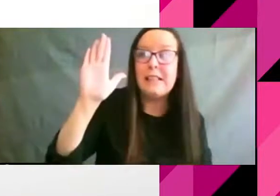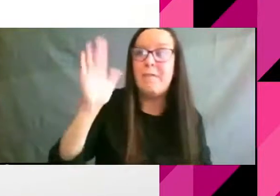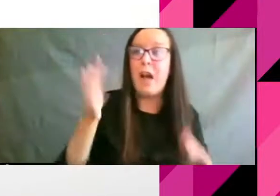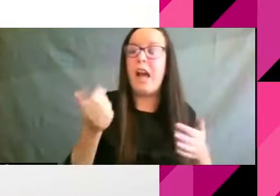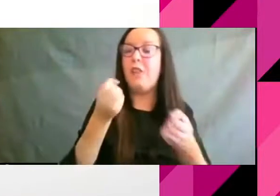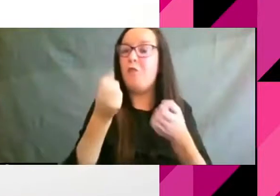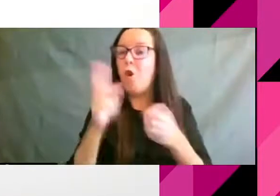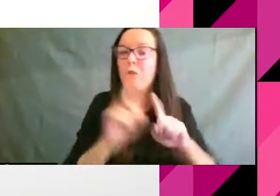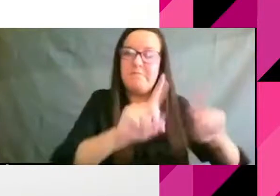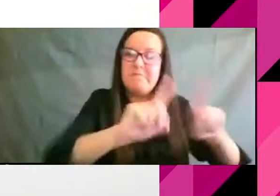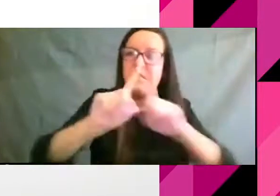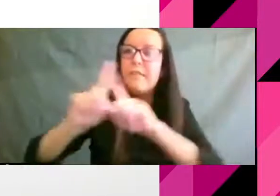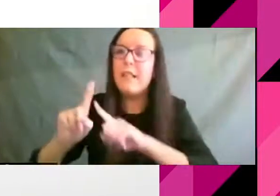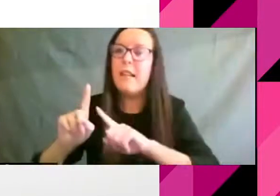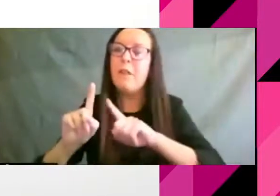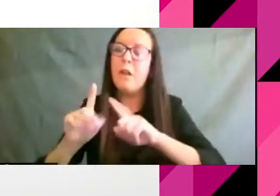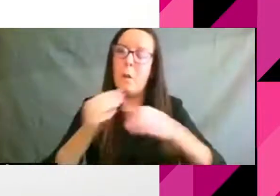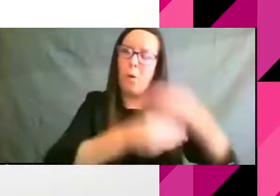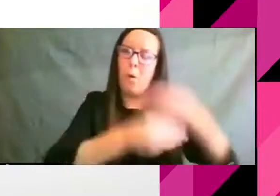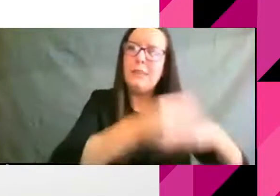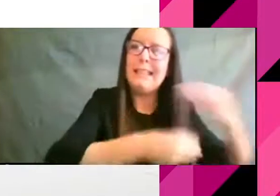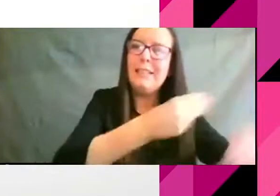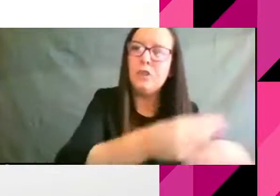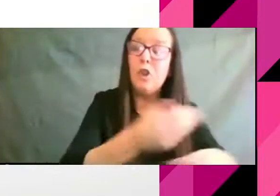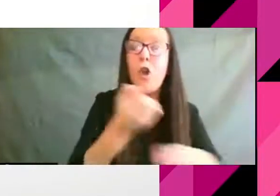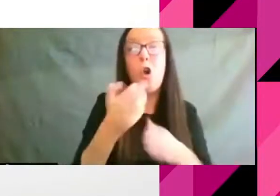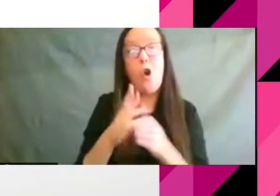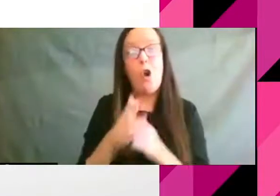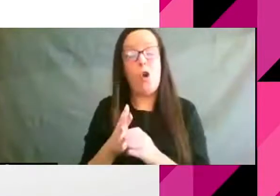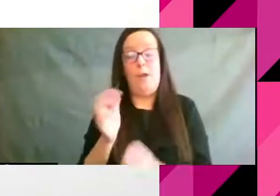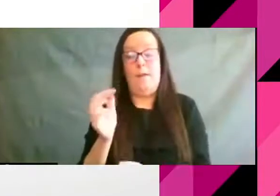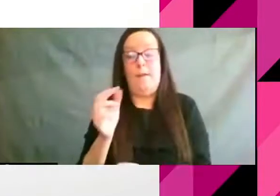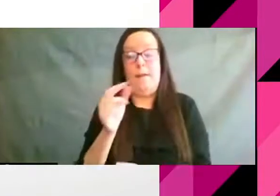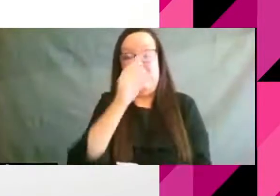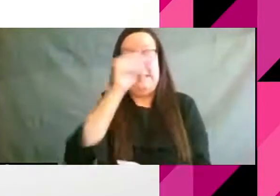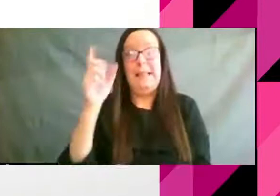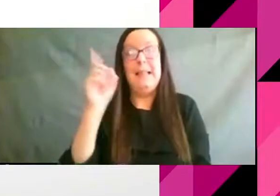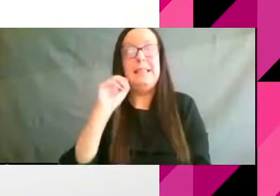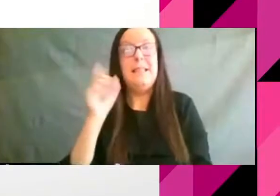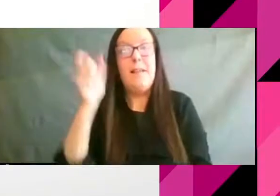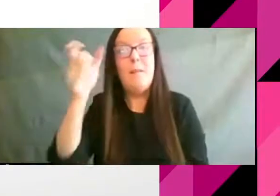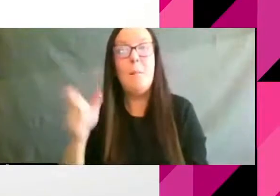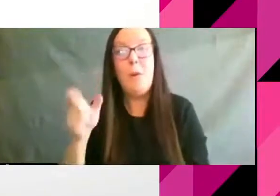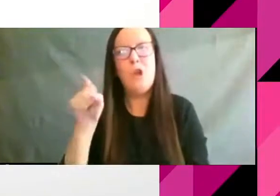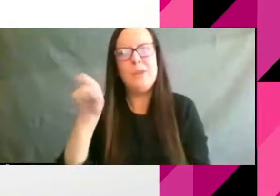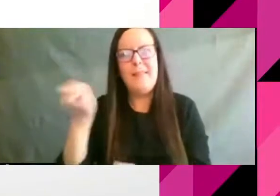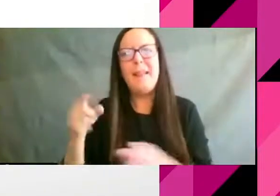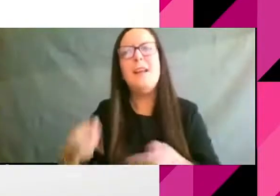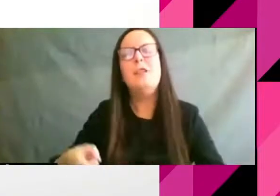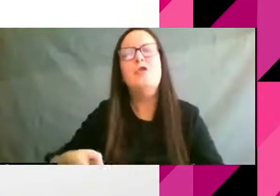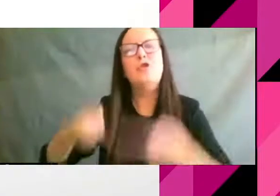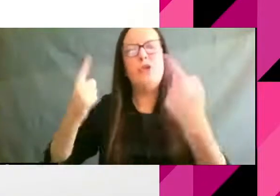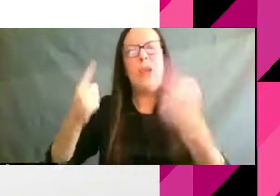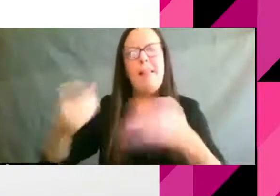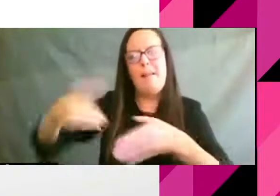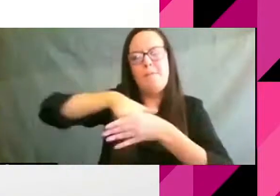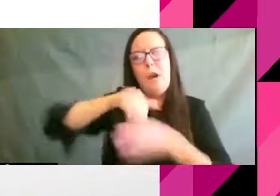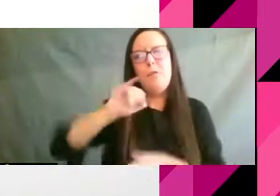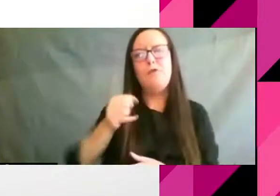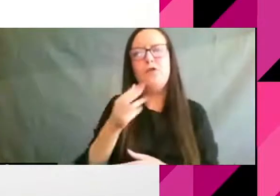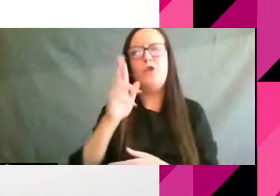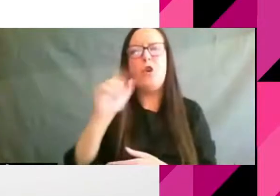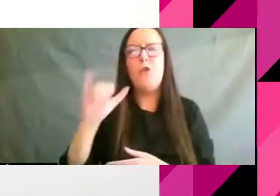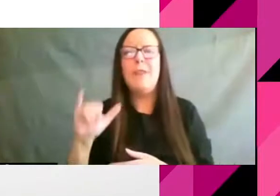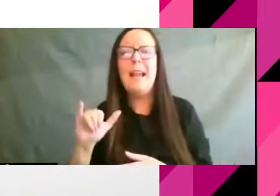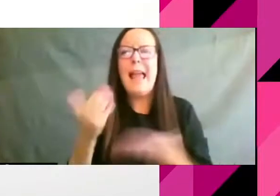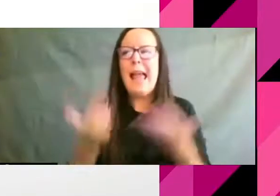this deaf person that was part of a jury, because that has also been a challenge, how persons with disabilities can participate through